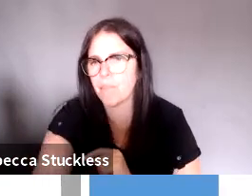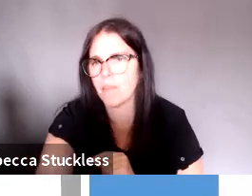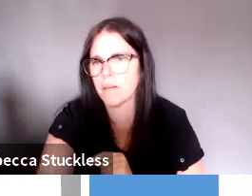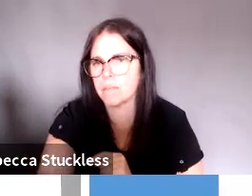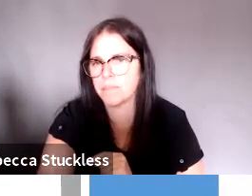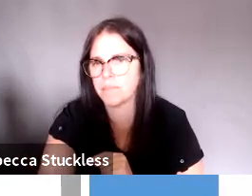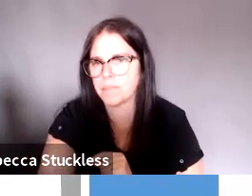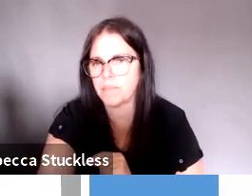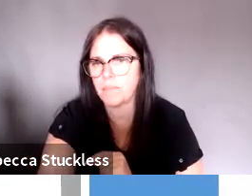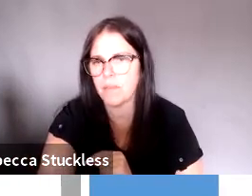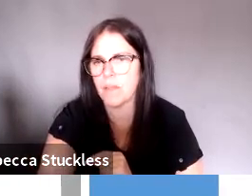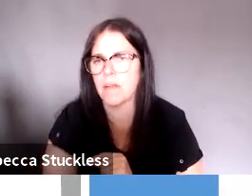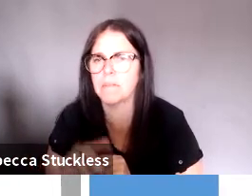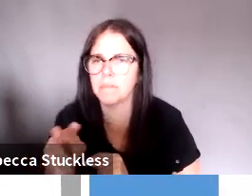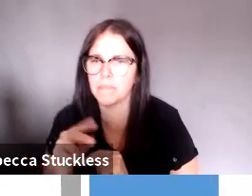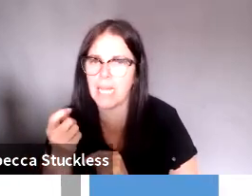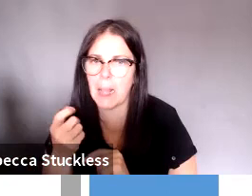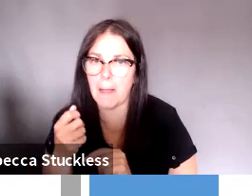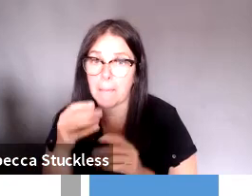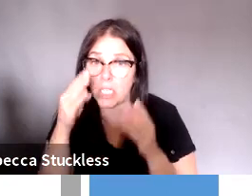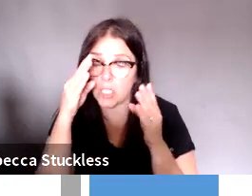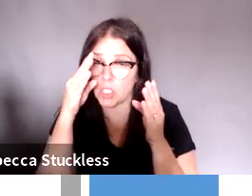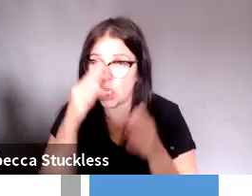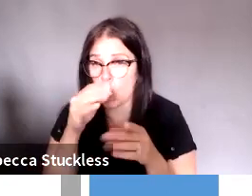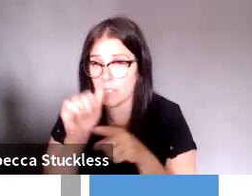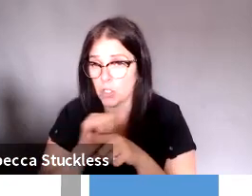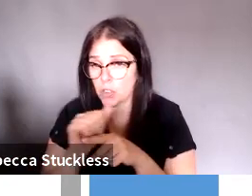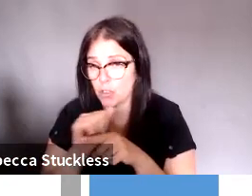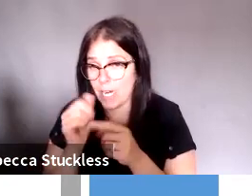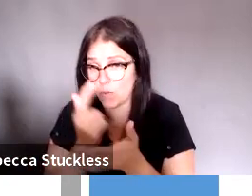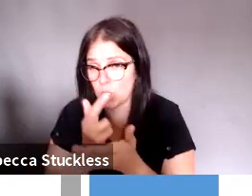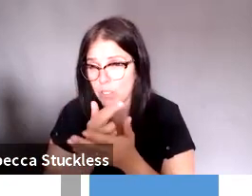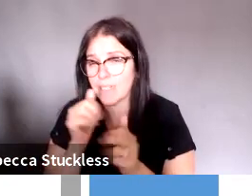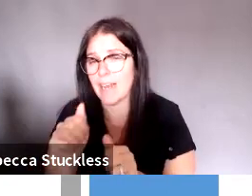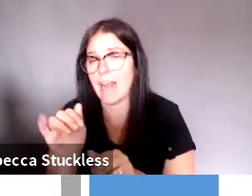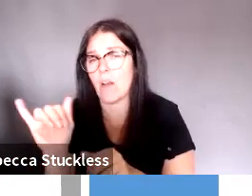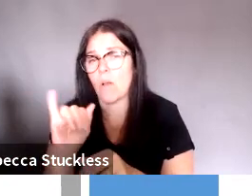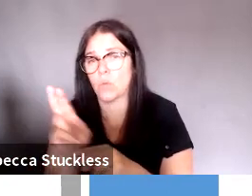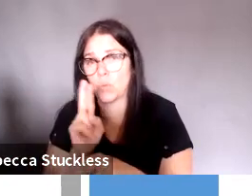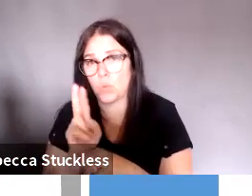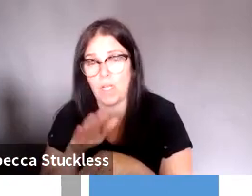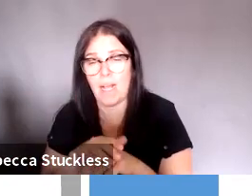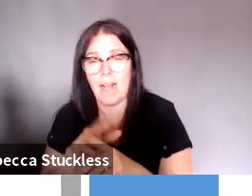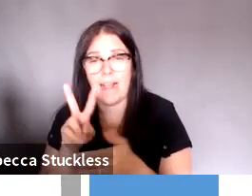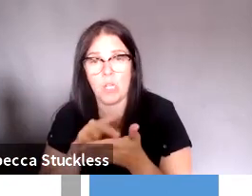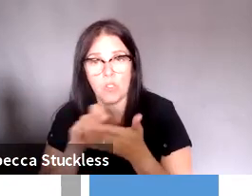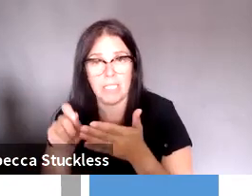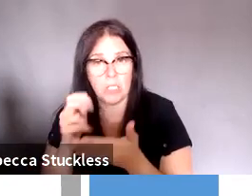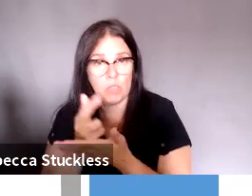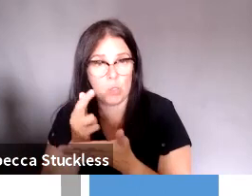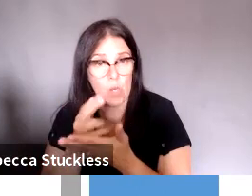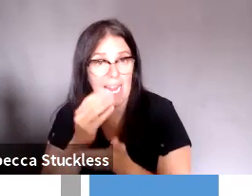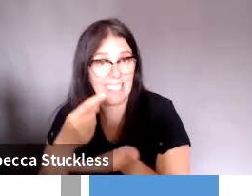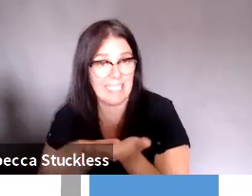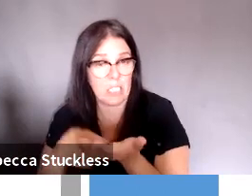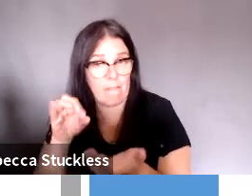little bit of targeted training resources that you can also access on the Literacy Resources and Discussion Forum if you're interested